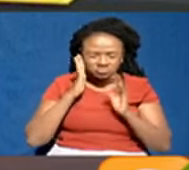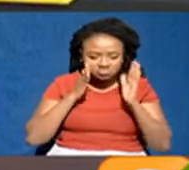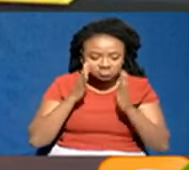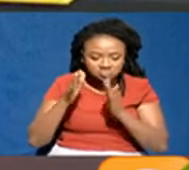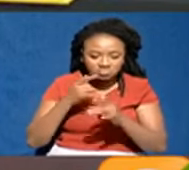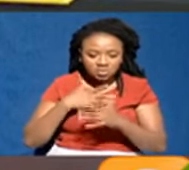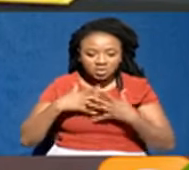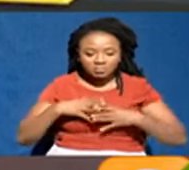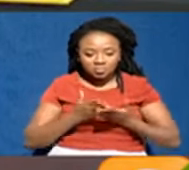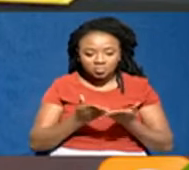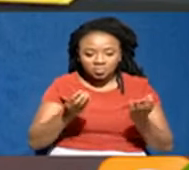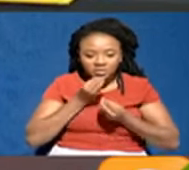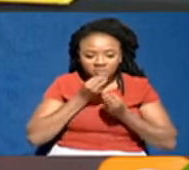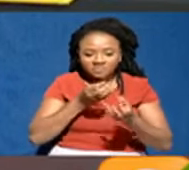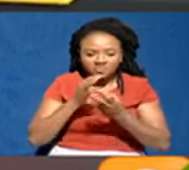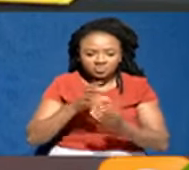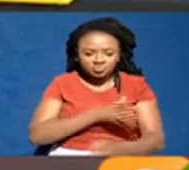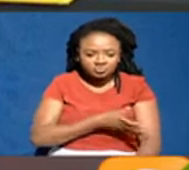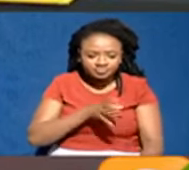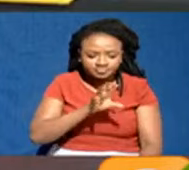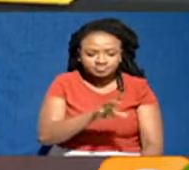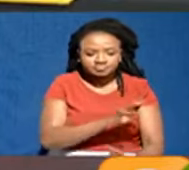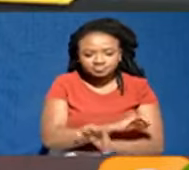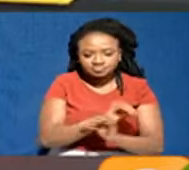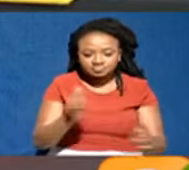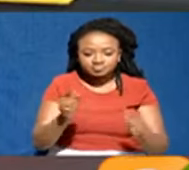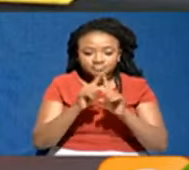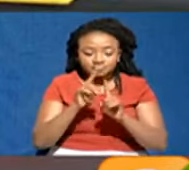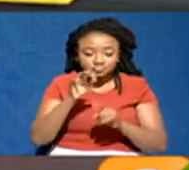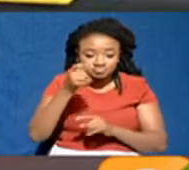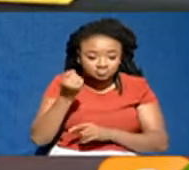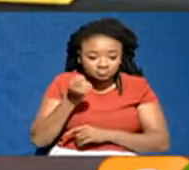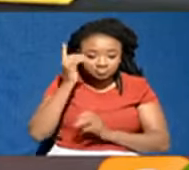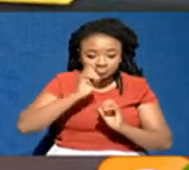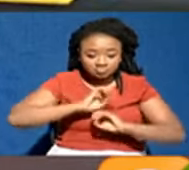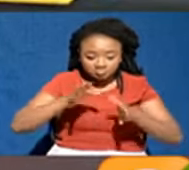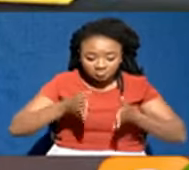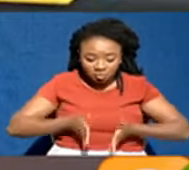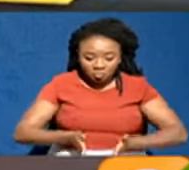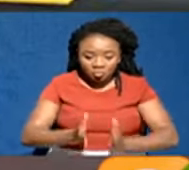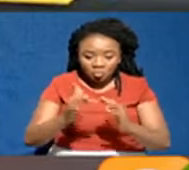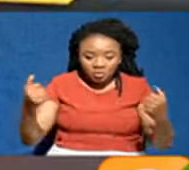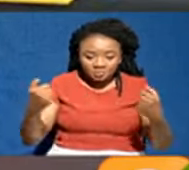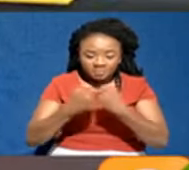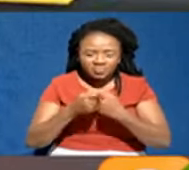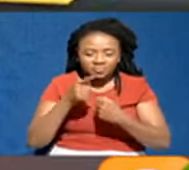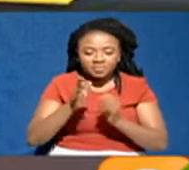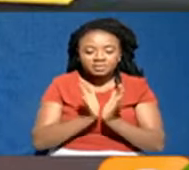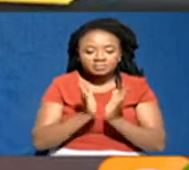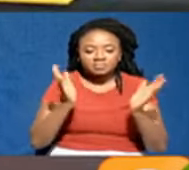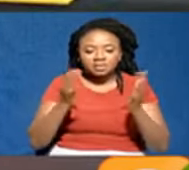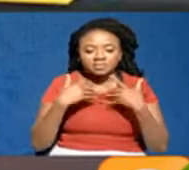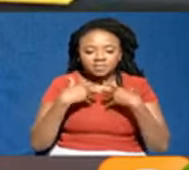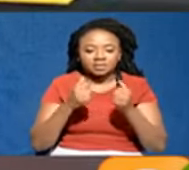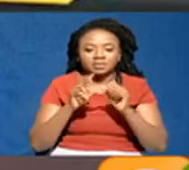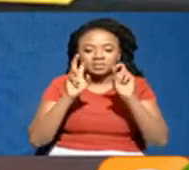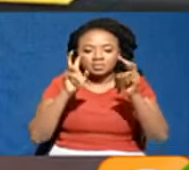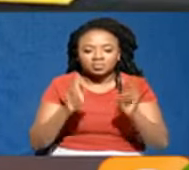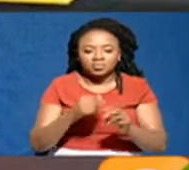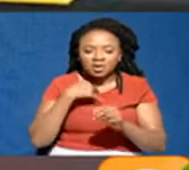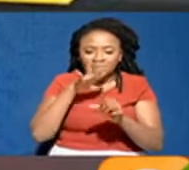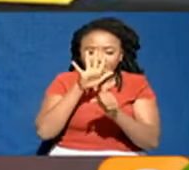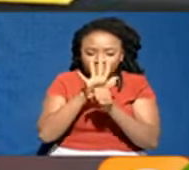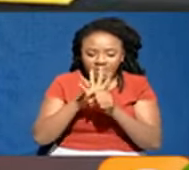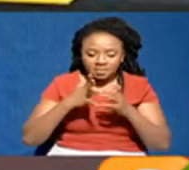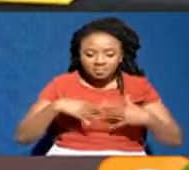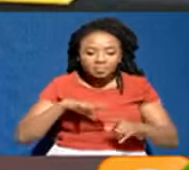information and people understanding that actually road crashes is a public health issue. There are so many people dying on the road. There are so many effects that it